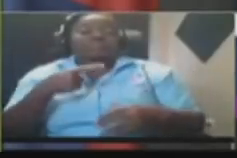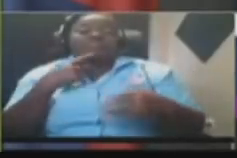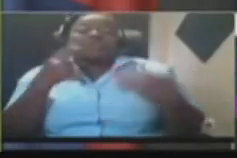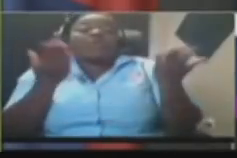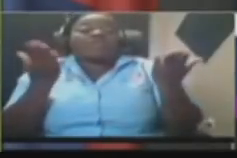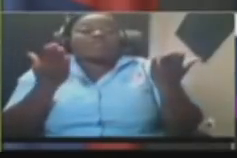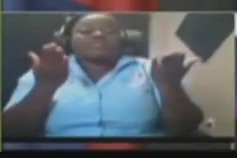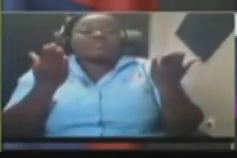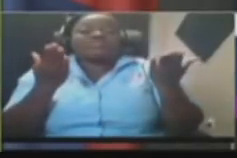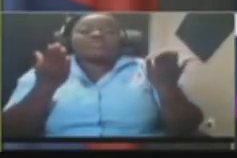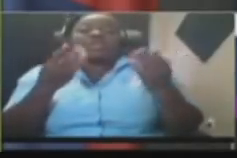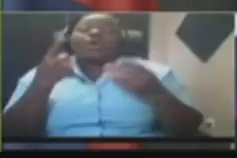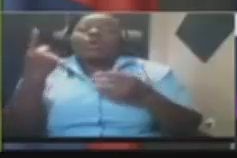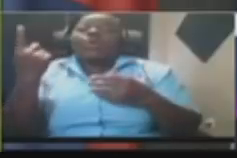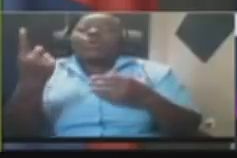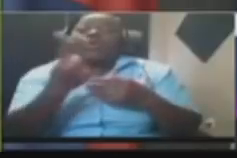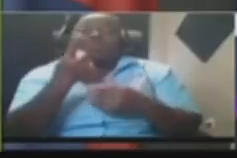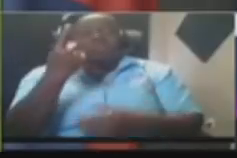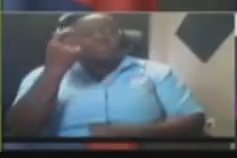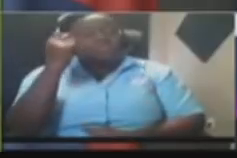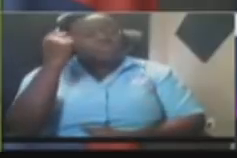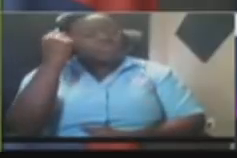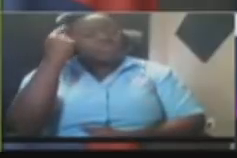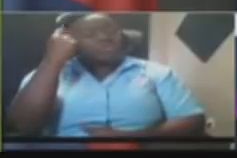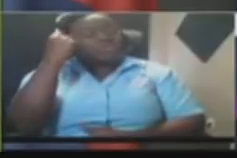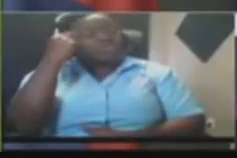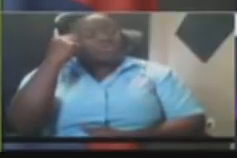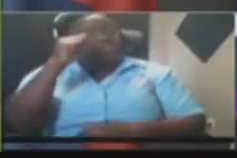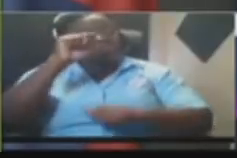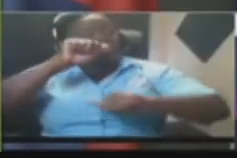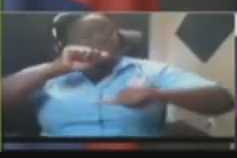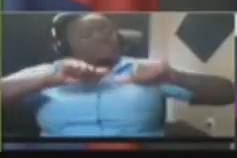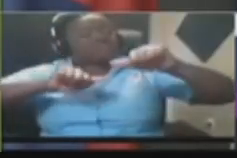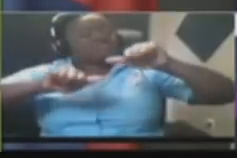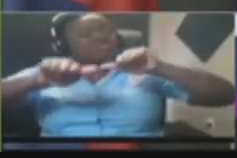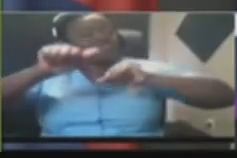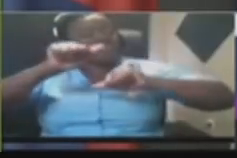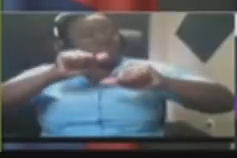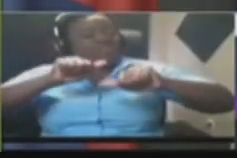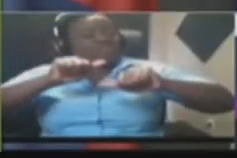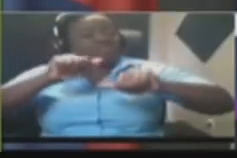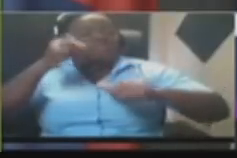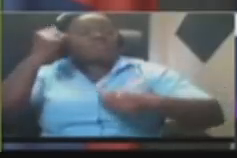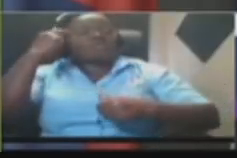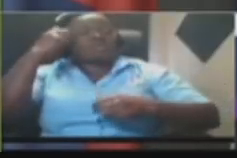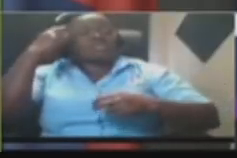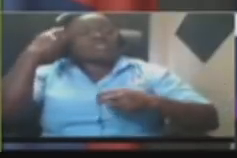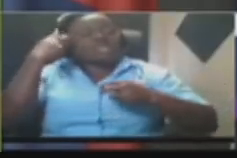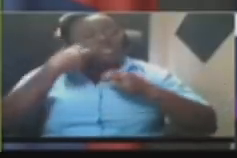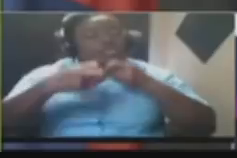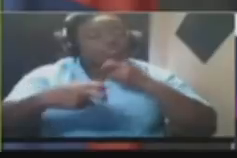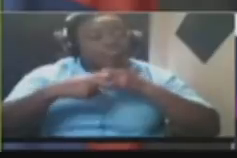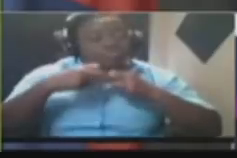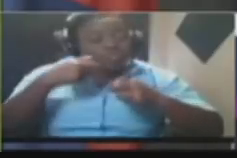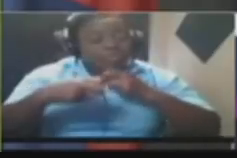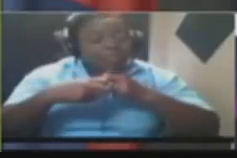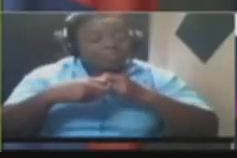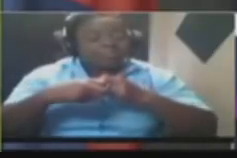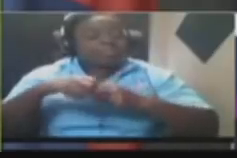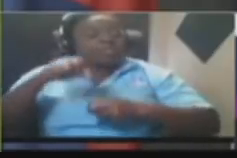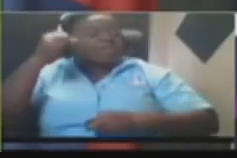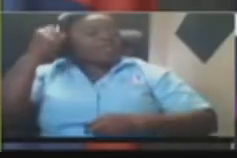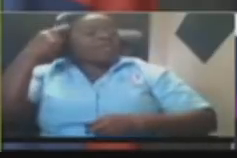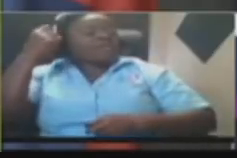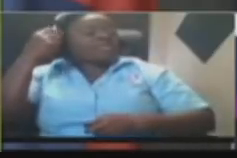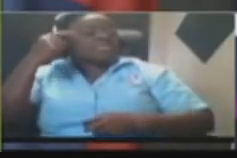based in an understanding of the nature of the problem, the nature of the required response,